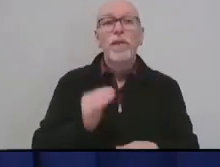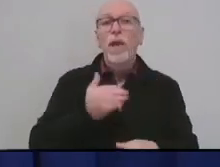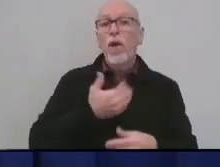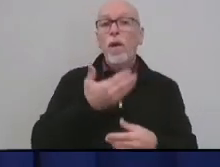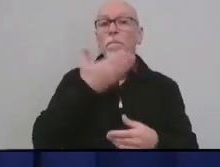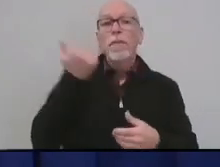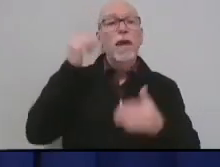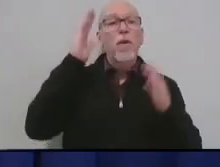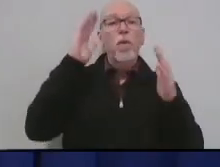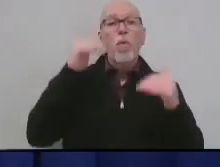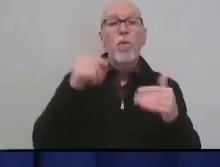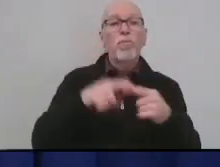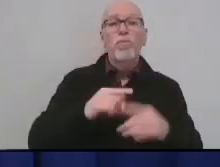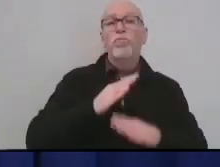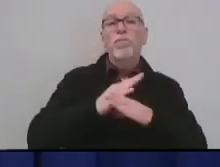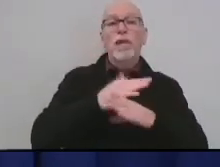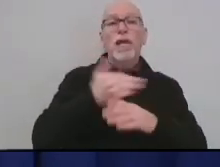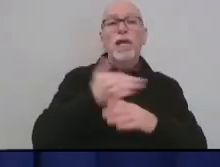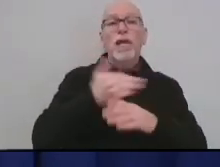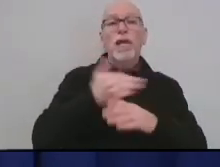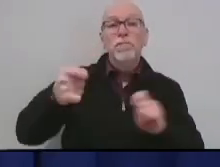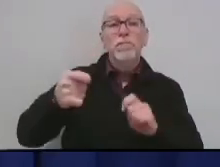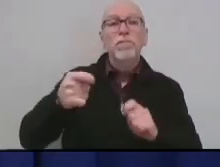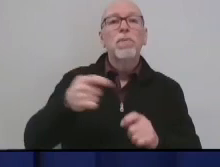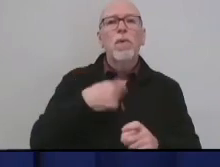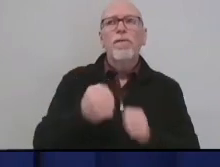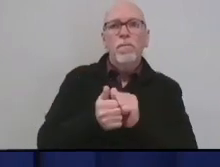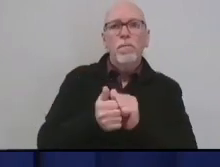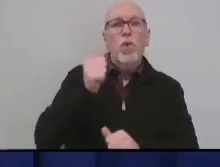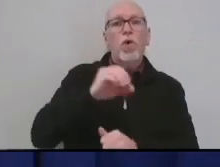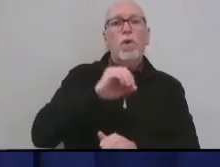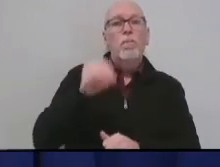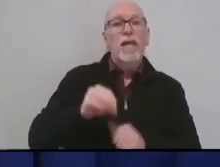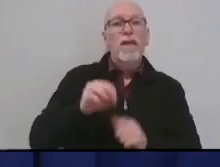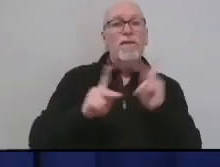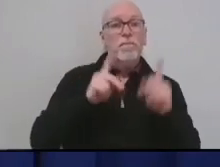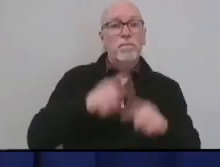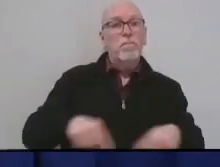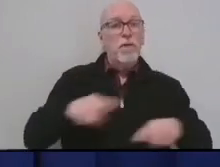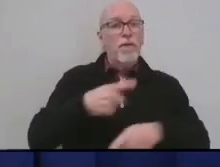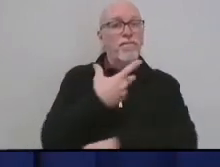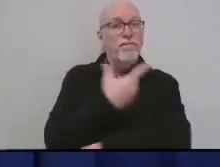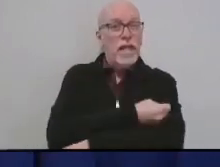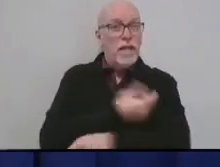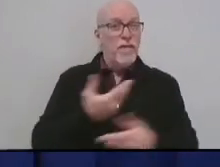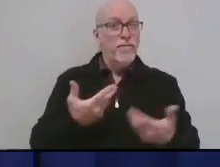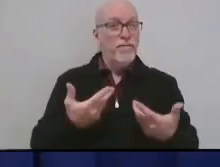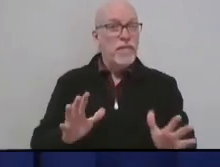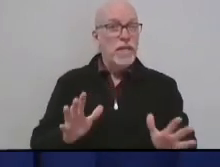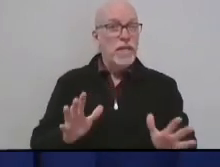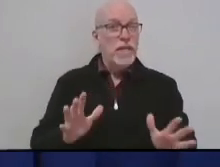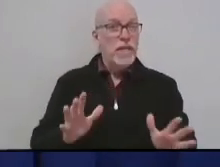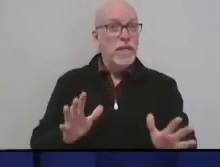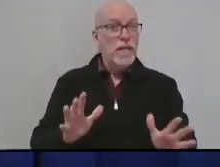these mutations is getting the majority of our population vaccinated, which will take many more months